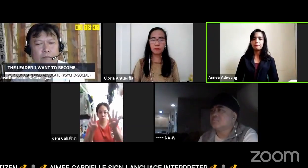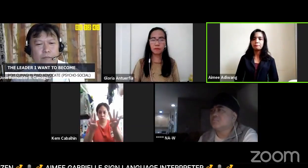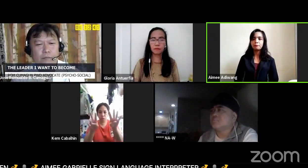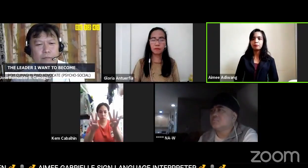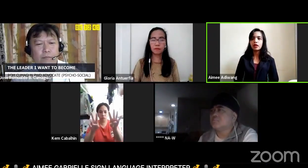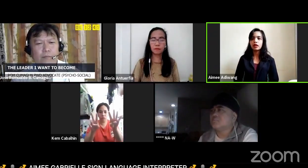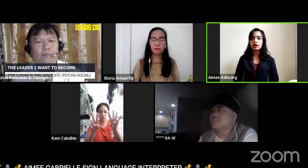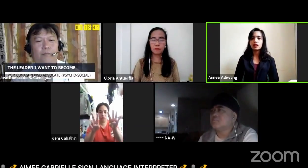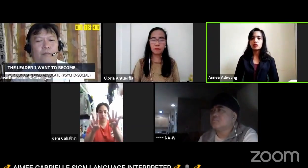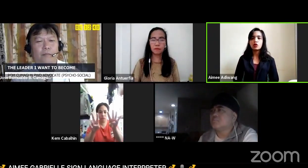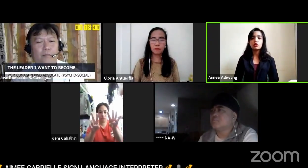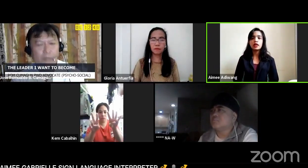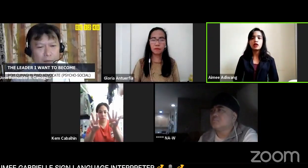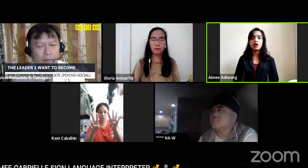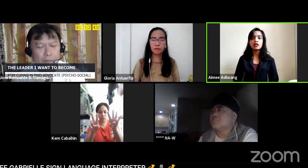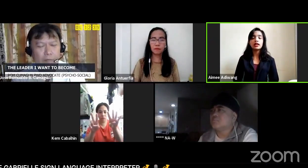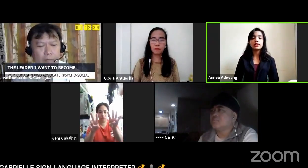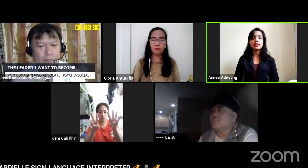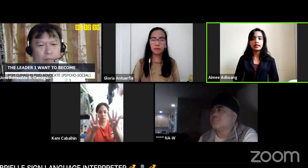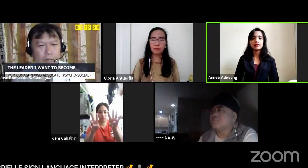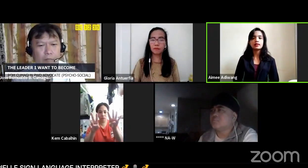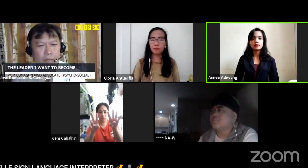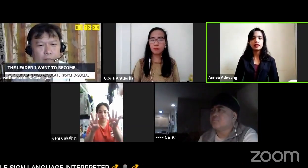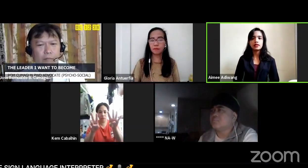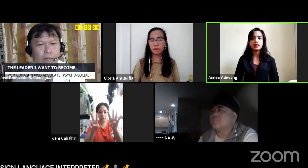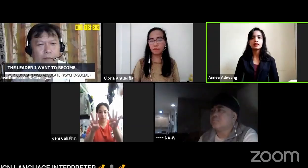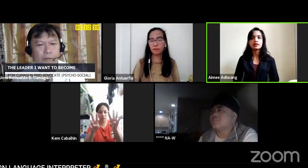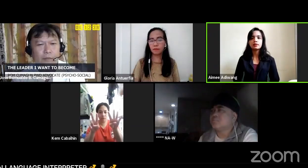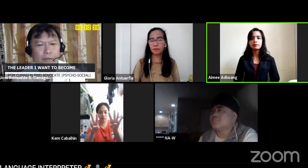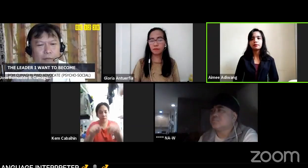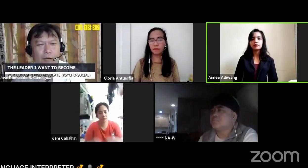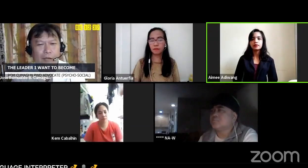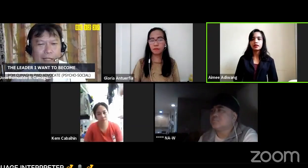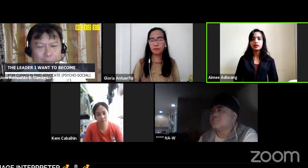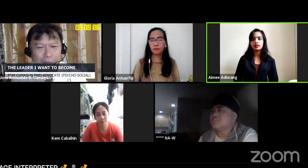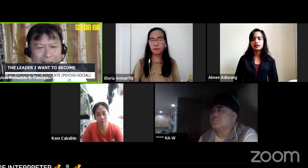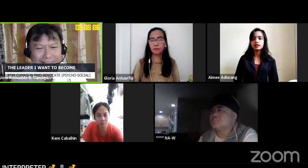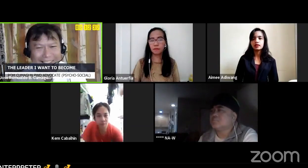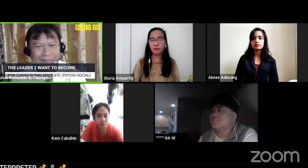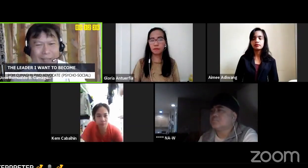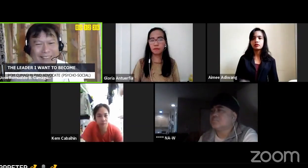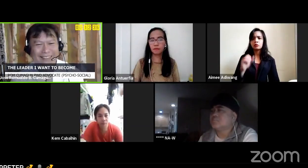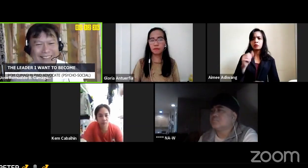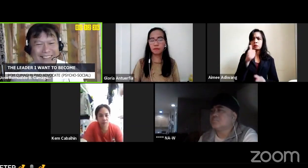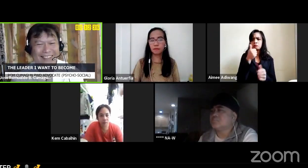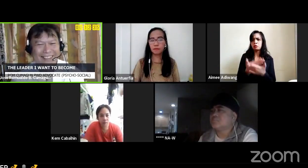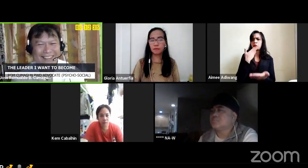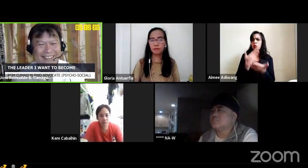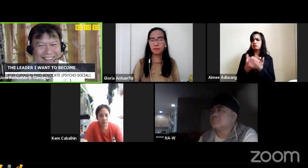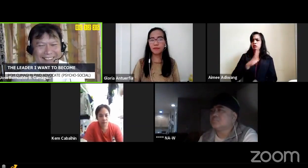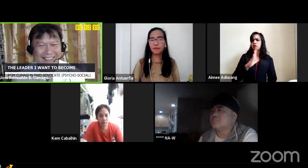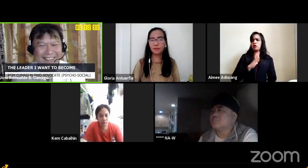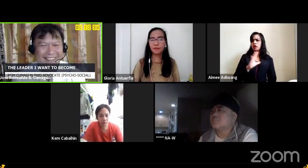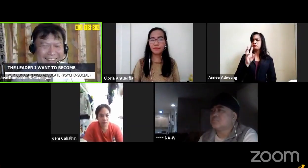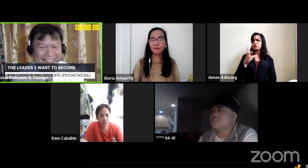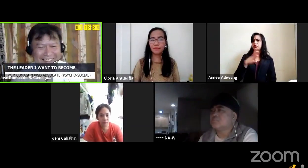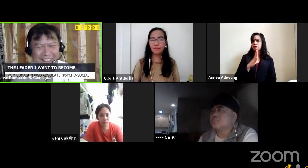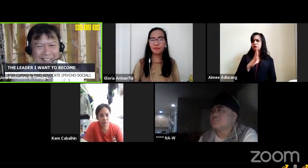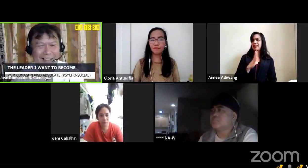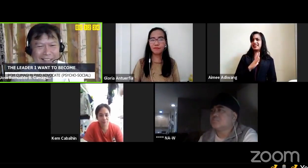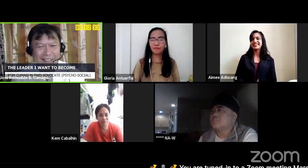purposes. So they're all in all are six. There are six. Oh, not bad, not bad.